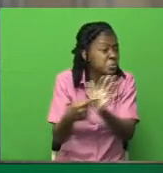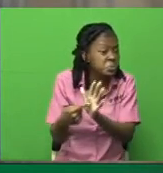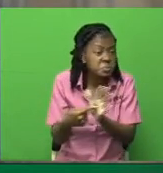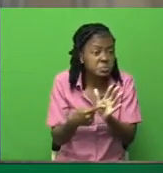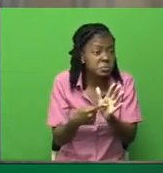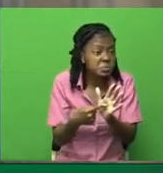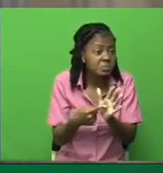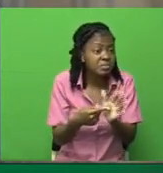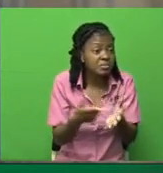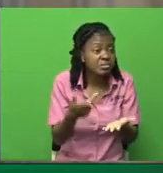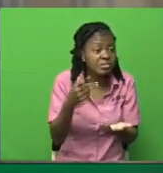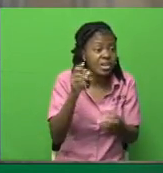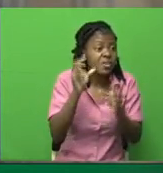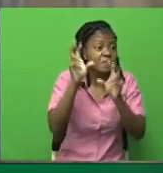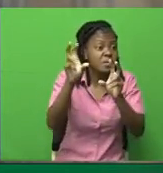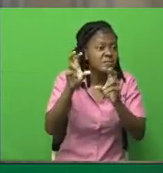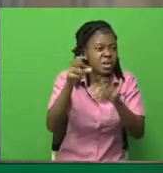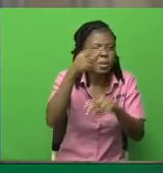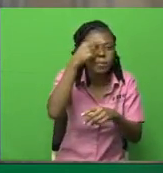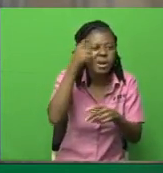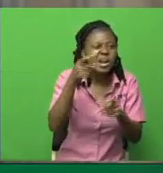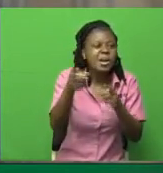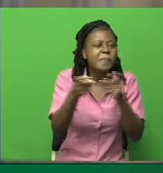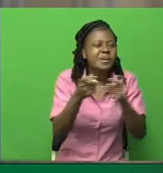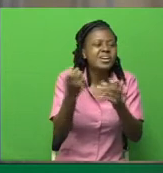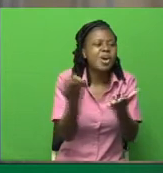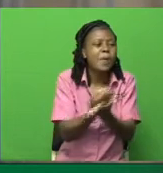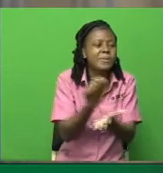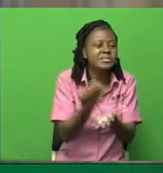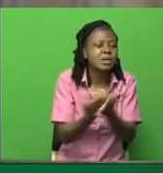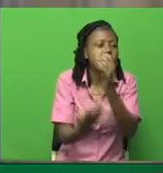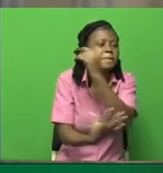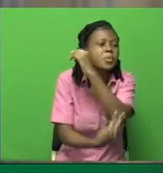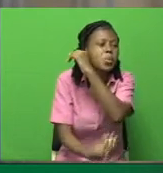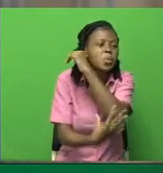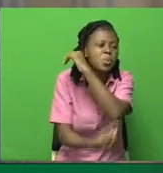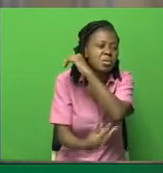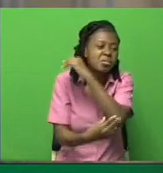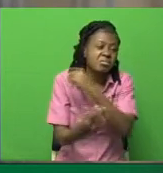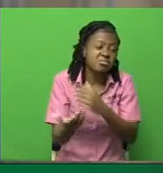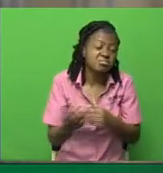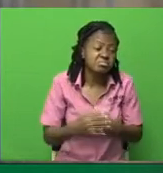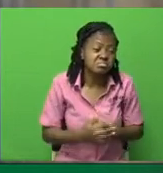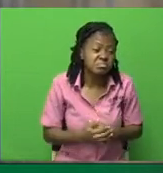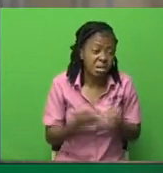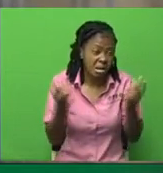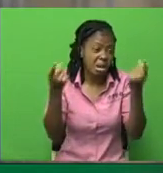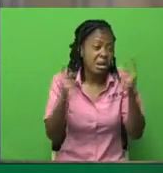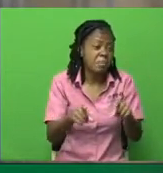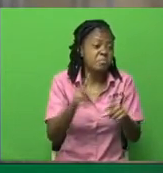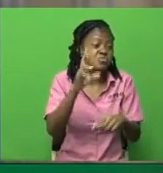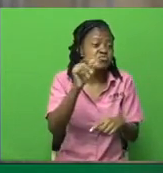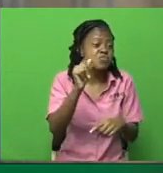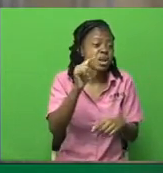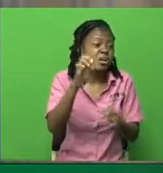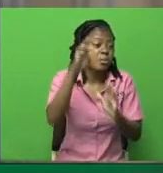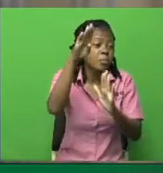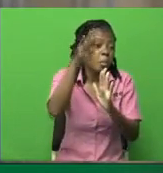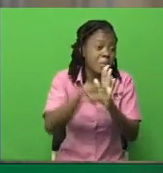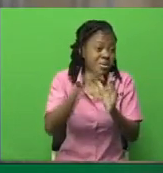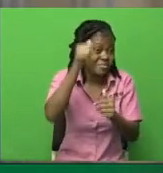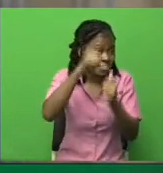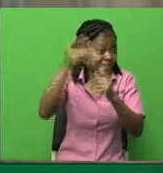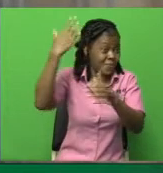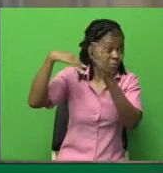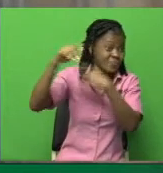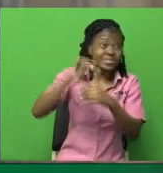he was managing economy and they reduced us to junk status you remember in the past when he was unhappy with the ratings